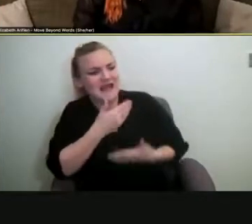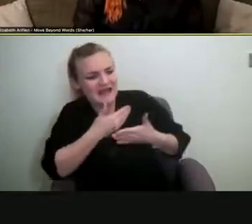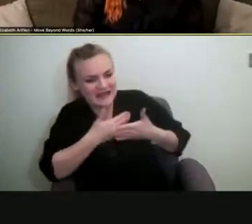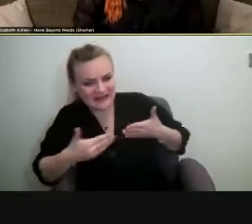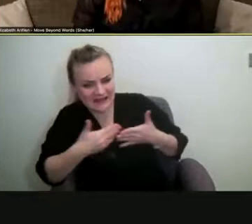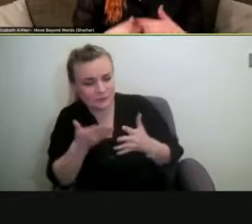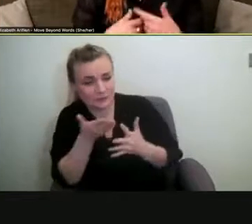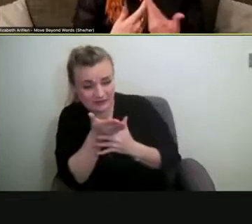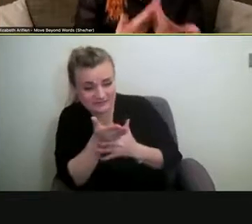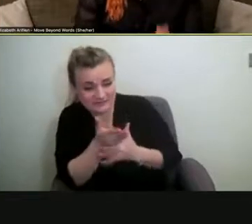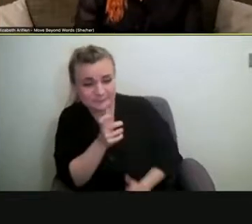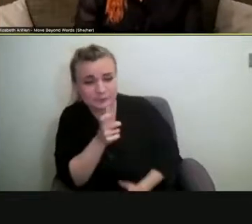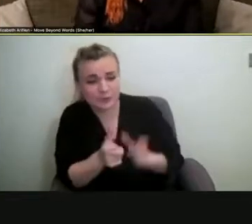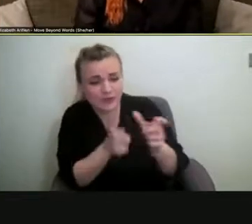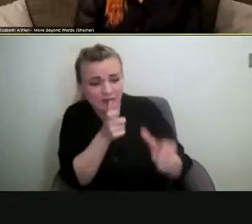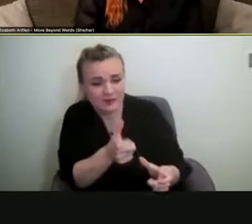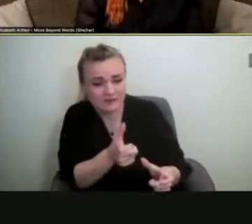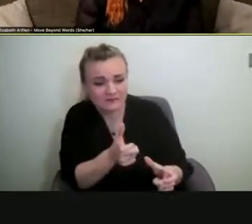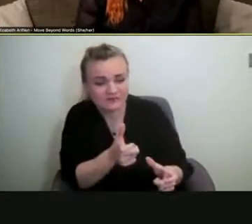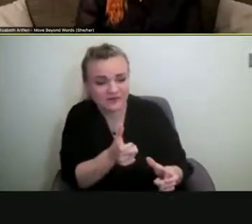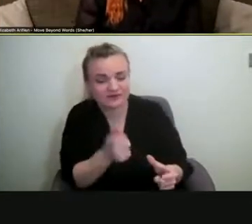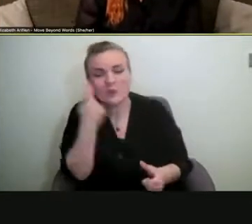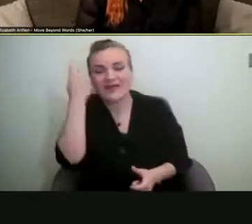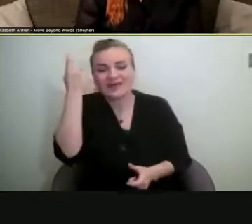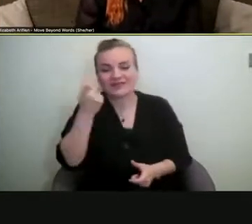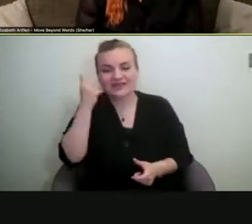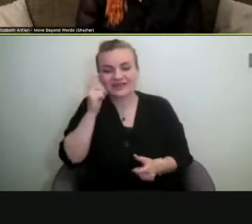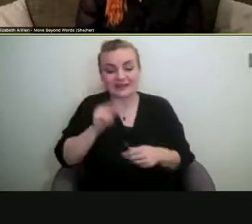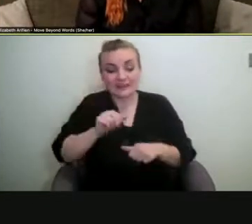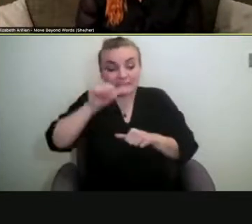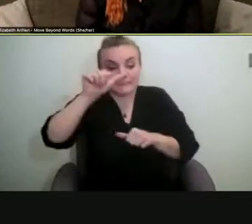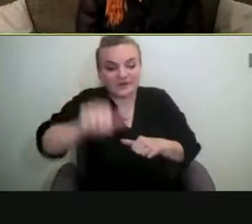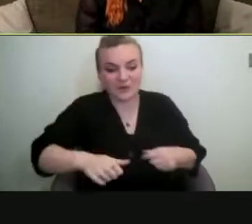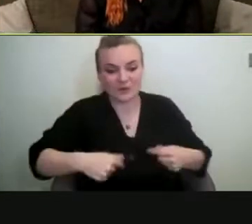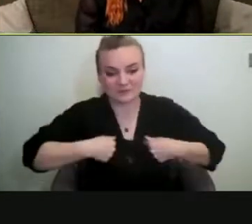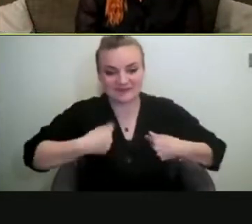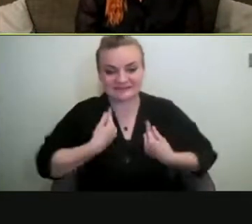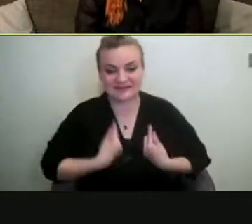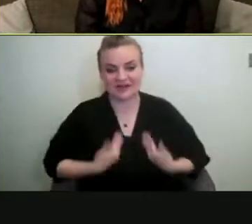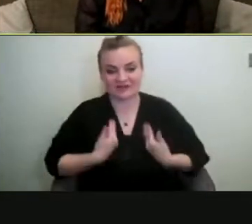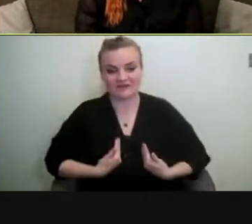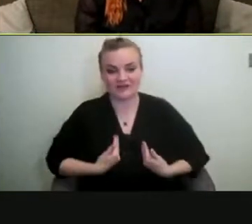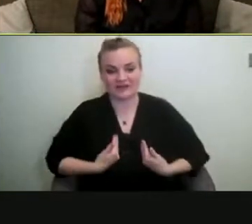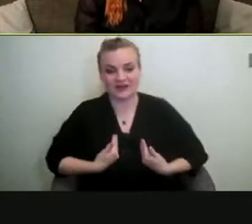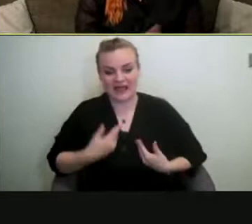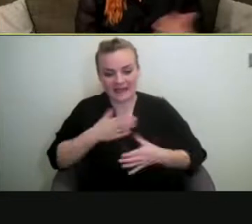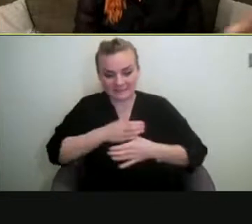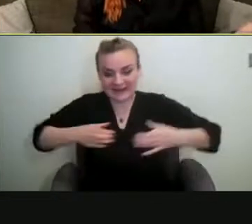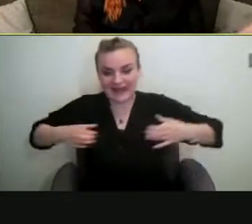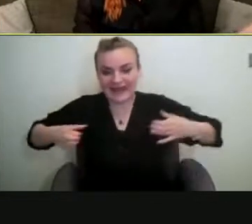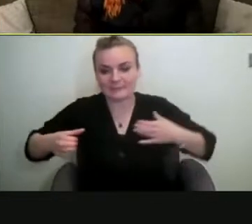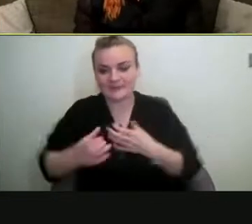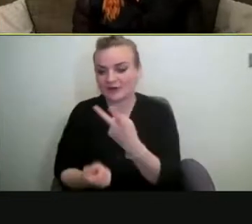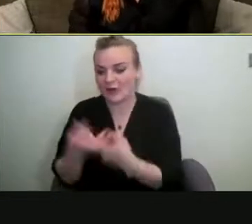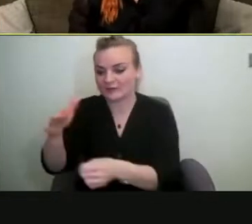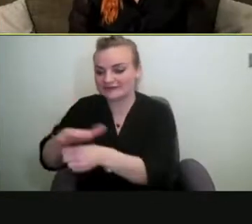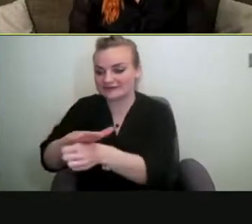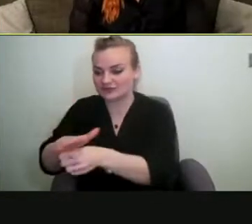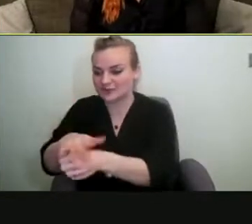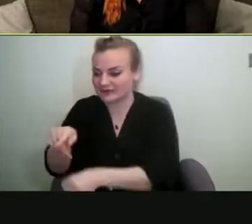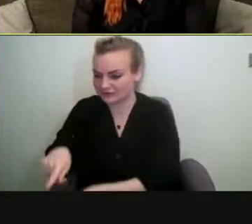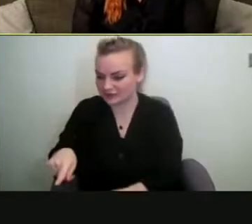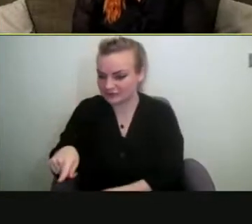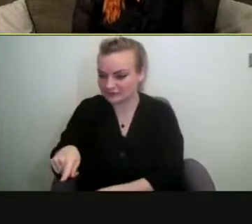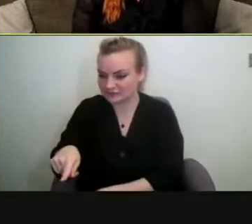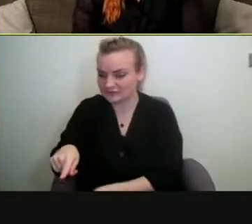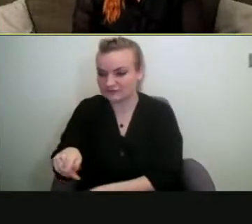think, just thinking beyond yourself and putting yourself in someone else's position who, is differently